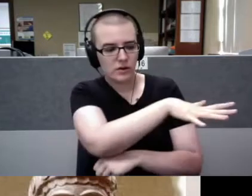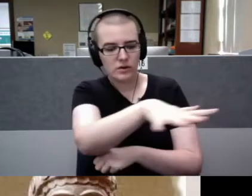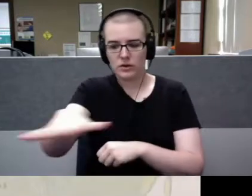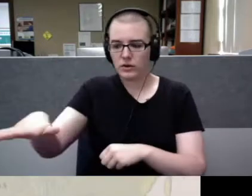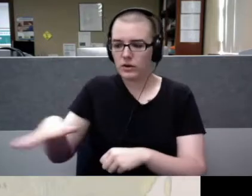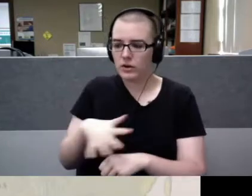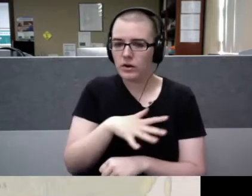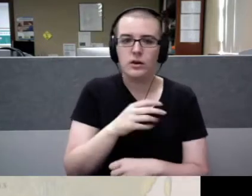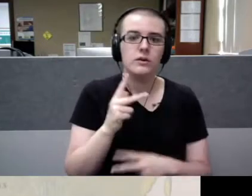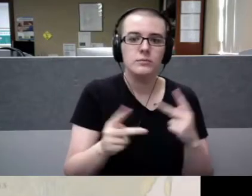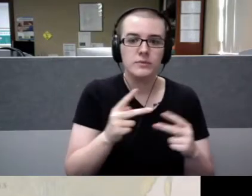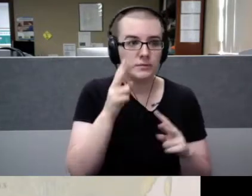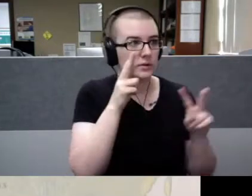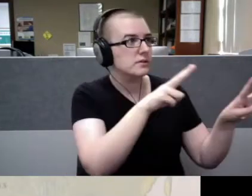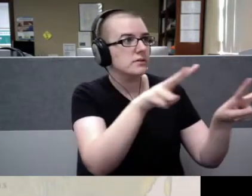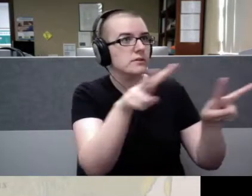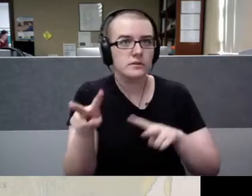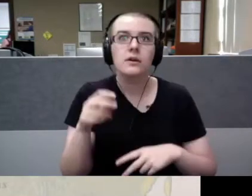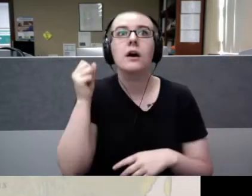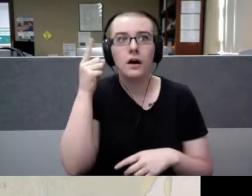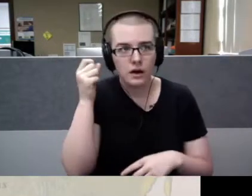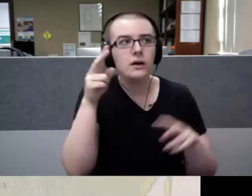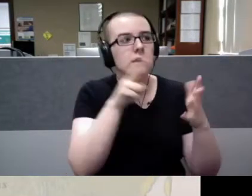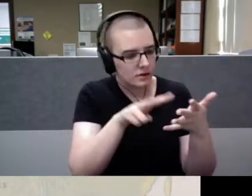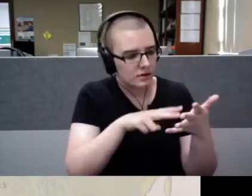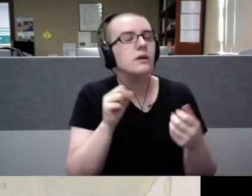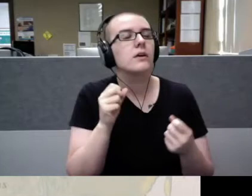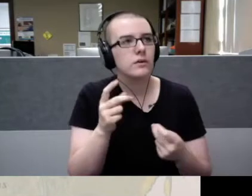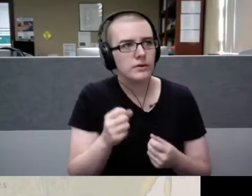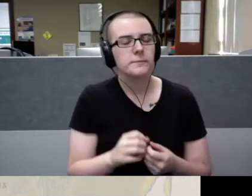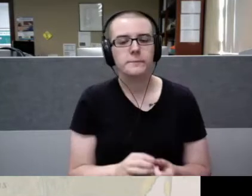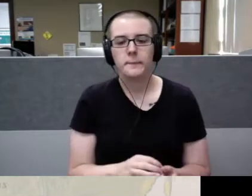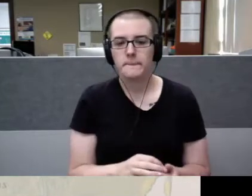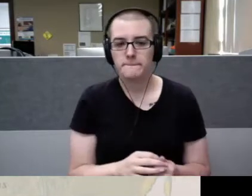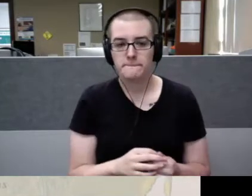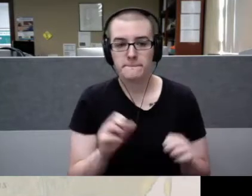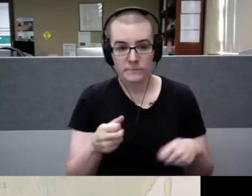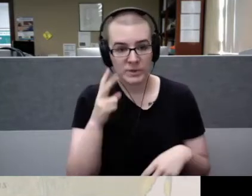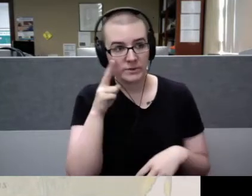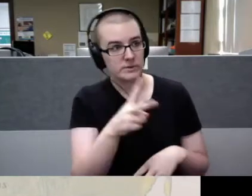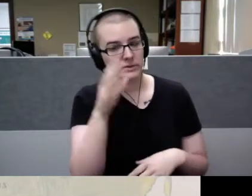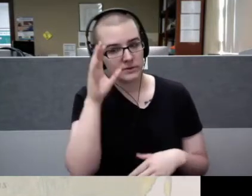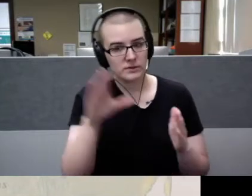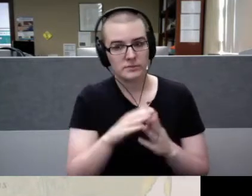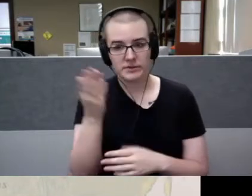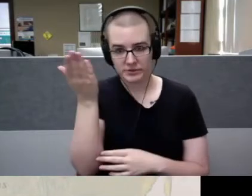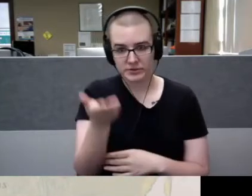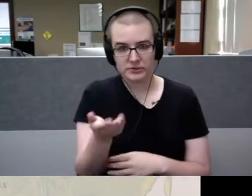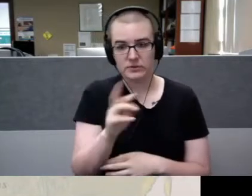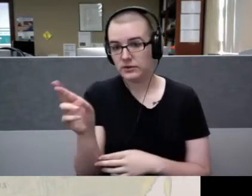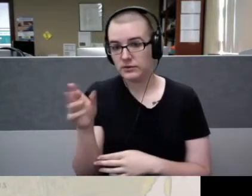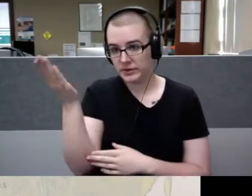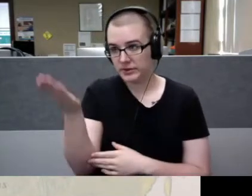and know them. Now, you can see one of these obelisks on the picture on the right here. The picture below the